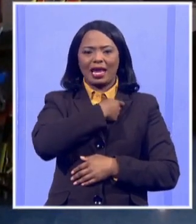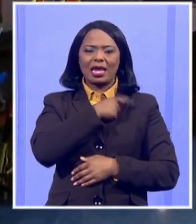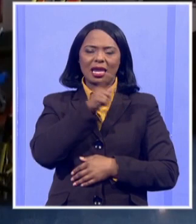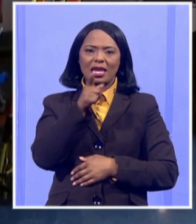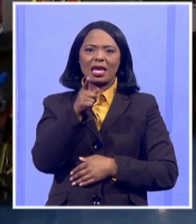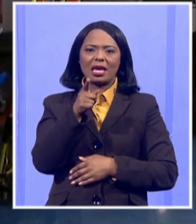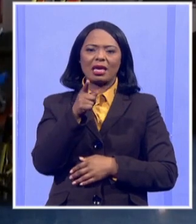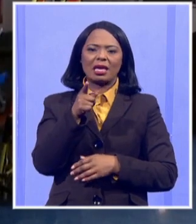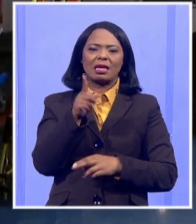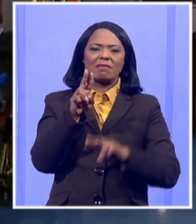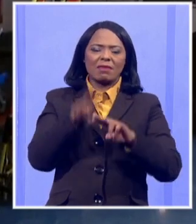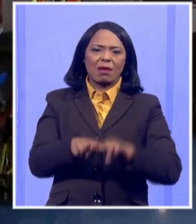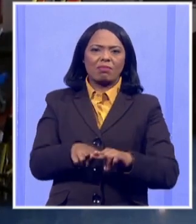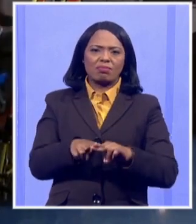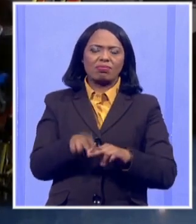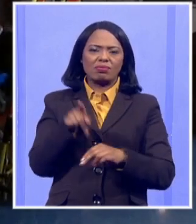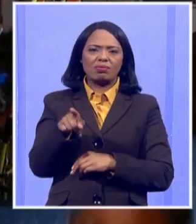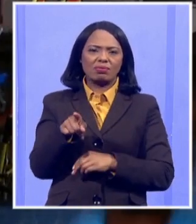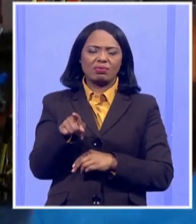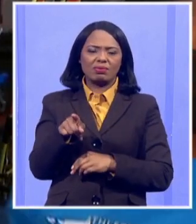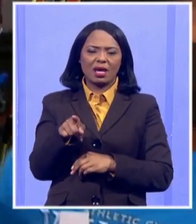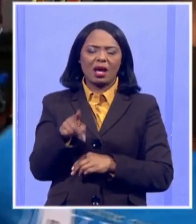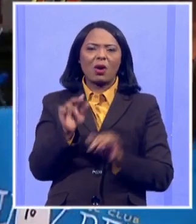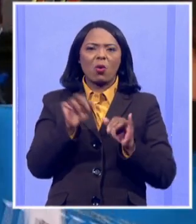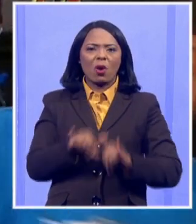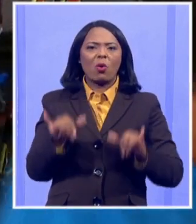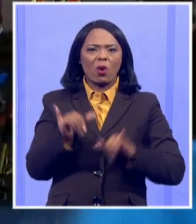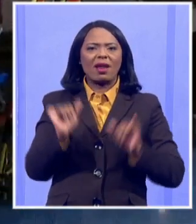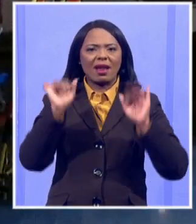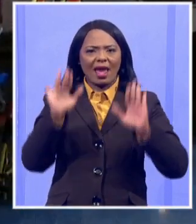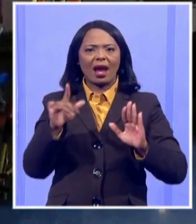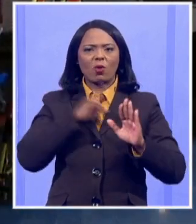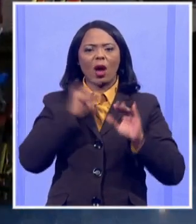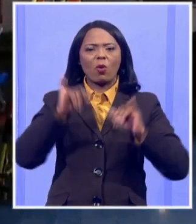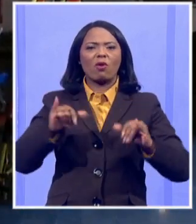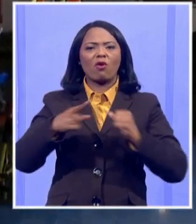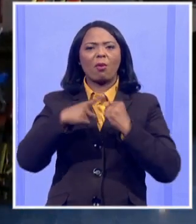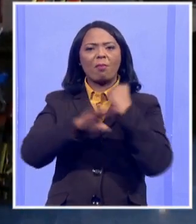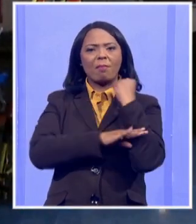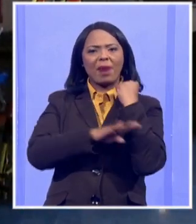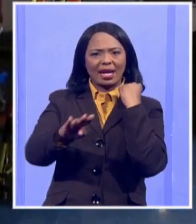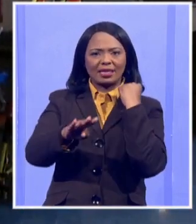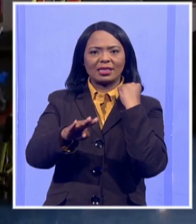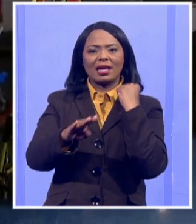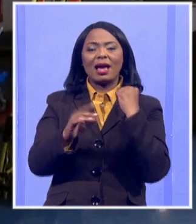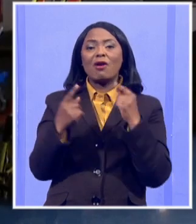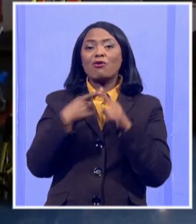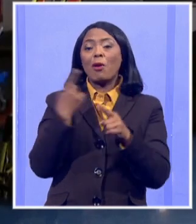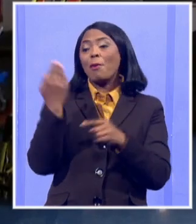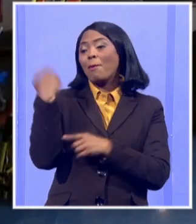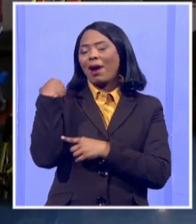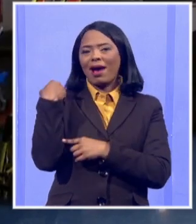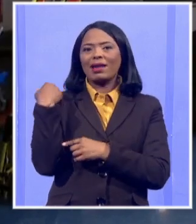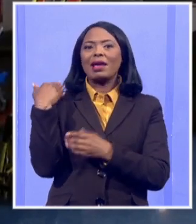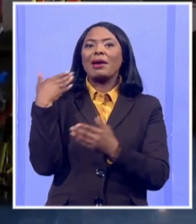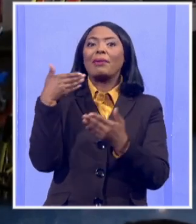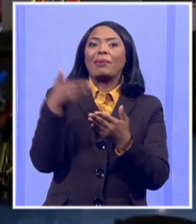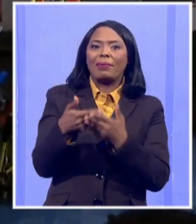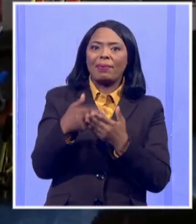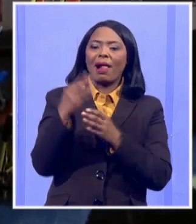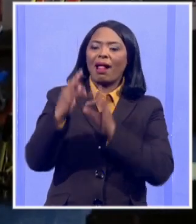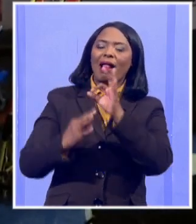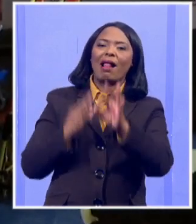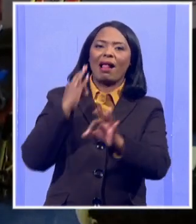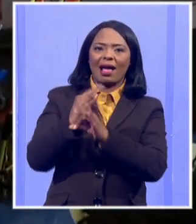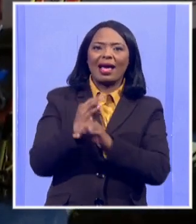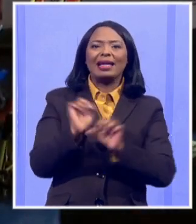wound, and he had waited from 9 o'clock last night and was only helped around 8 o'clock this morning, so a